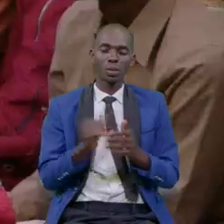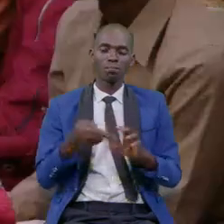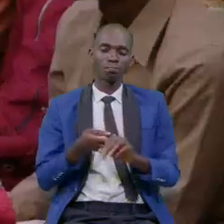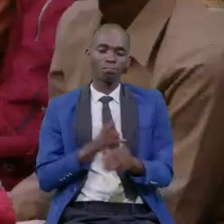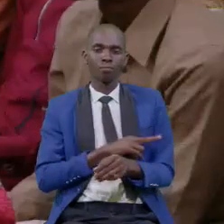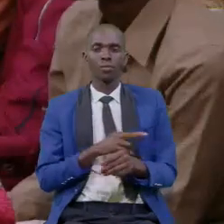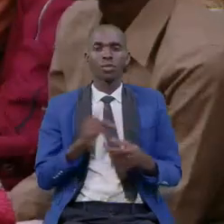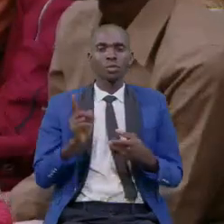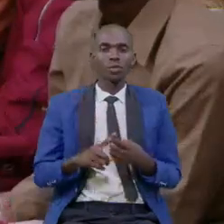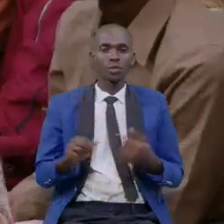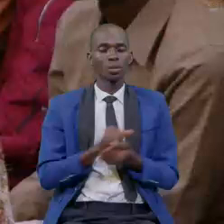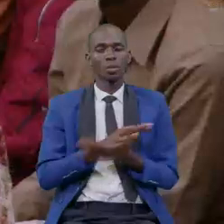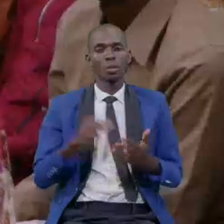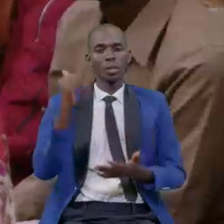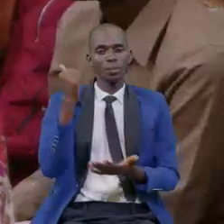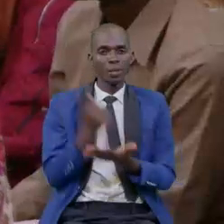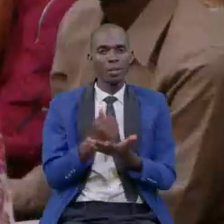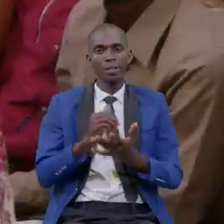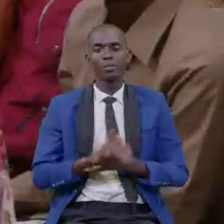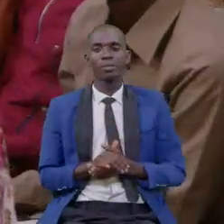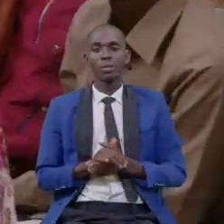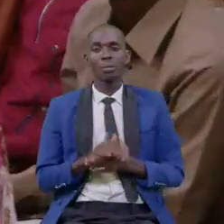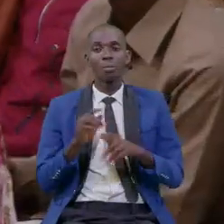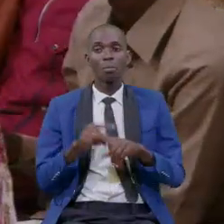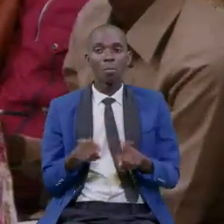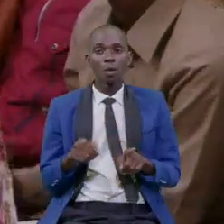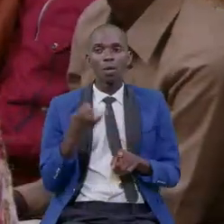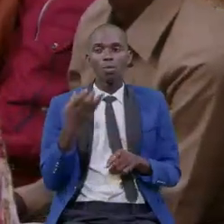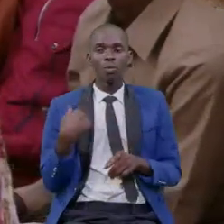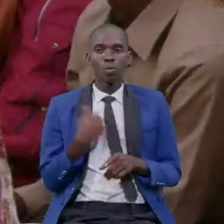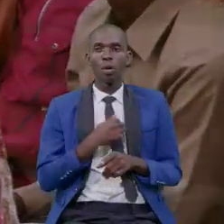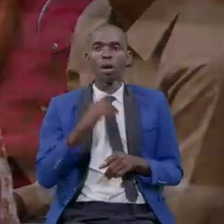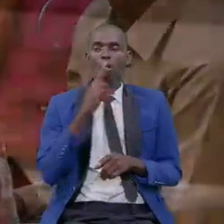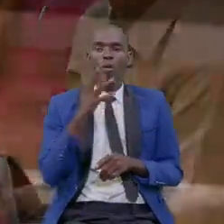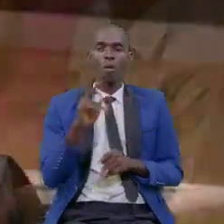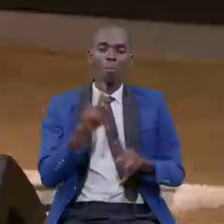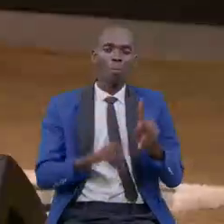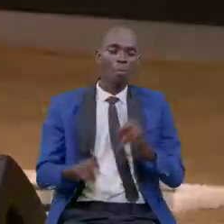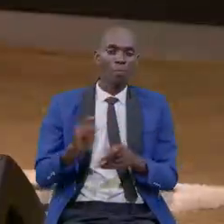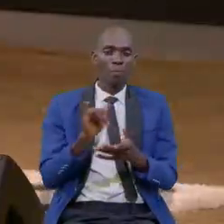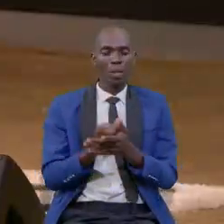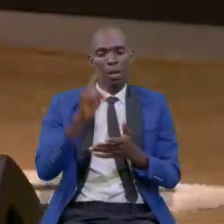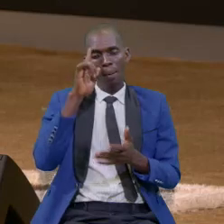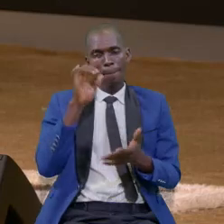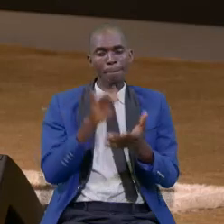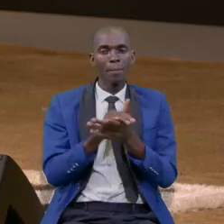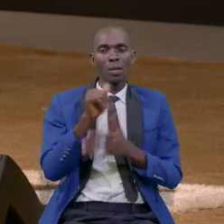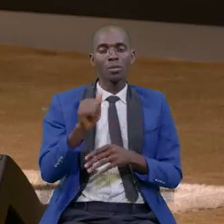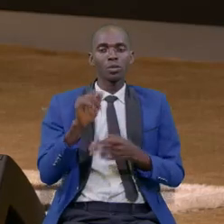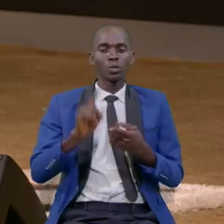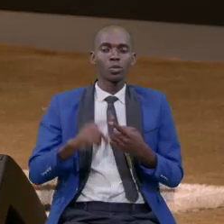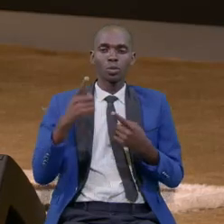perdition. Amen? Amen. But of them that believe unto